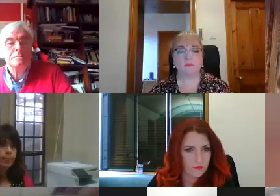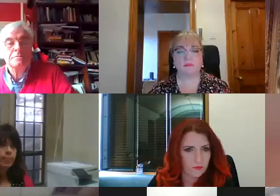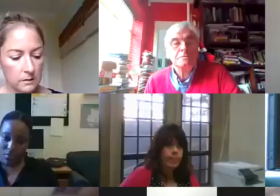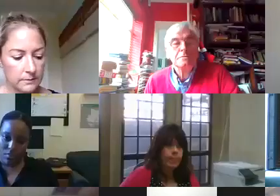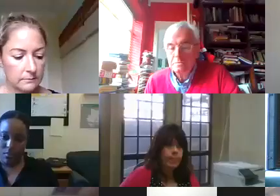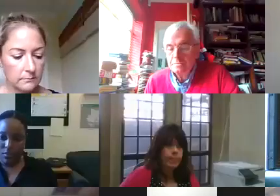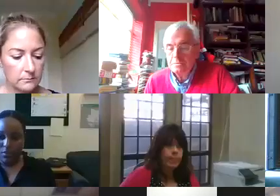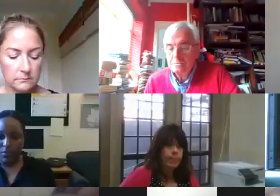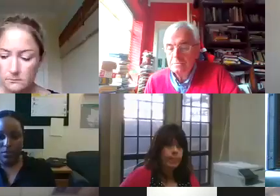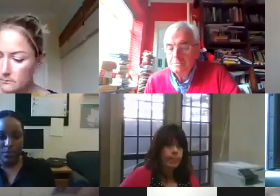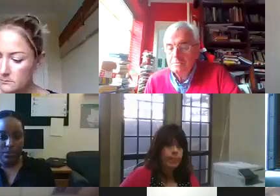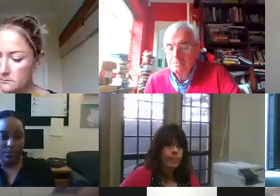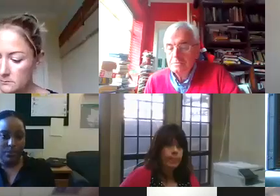Emma.